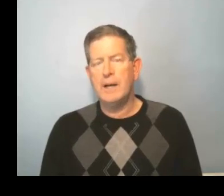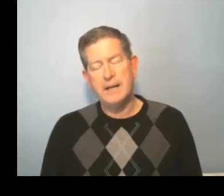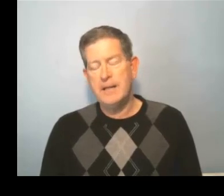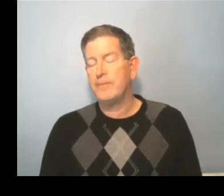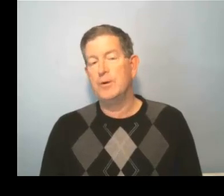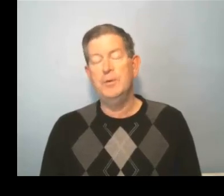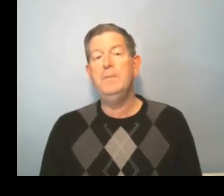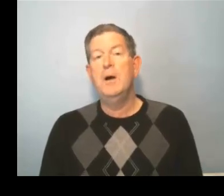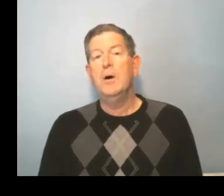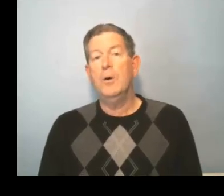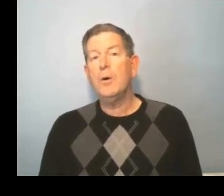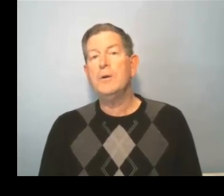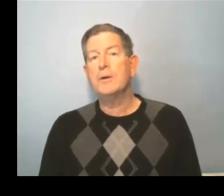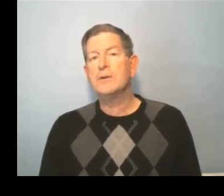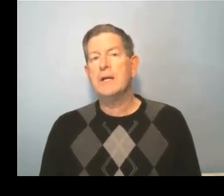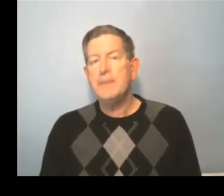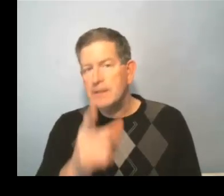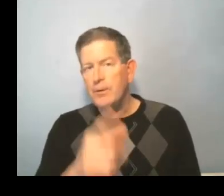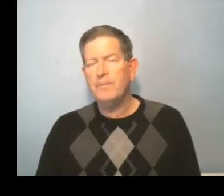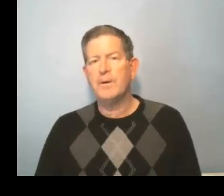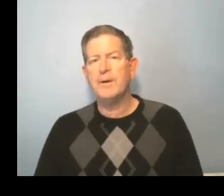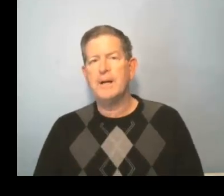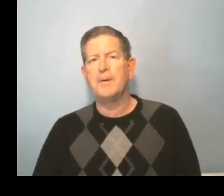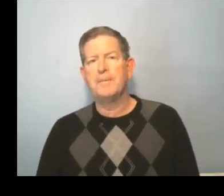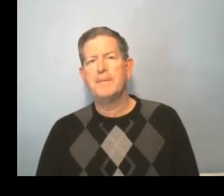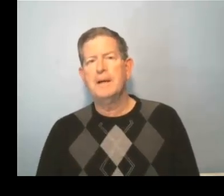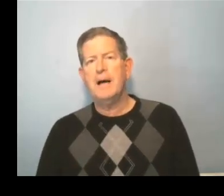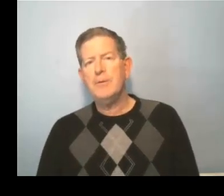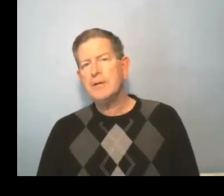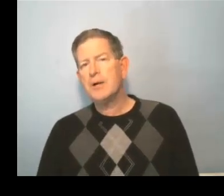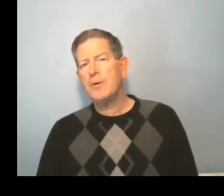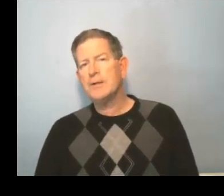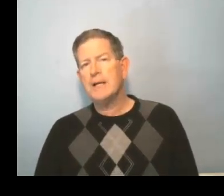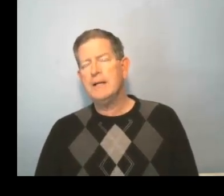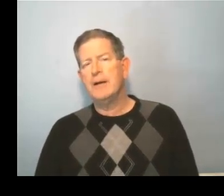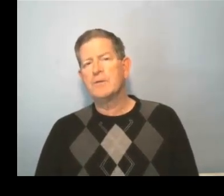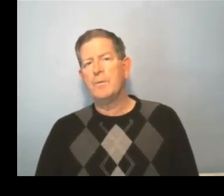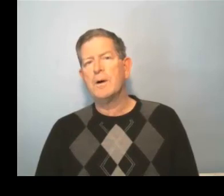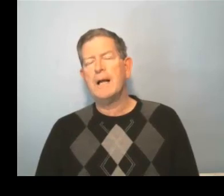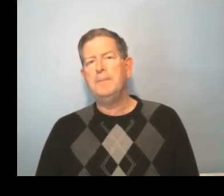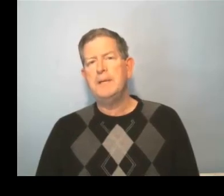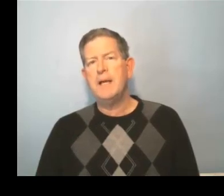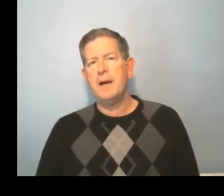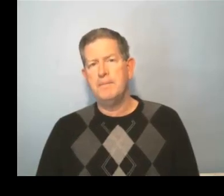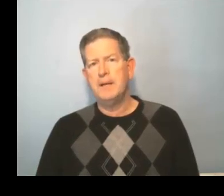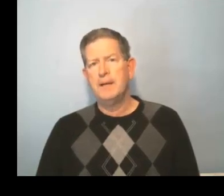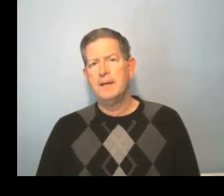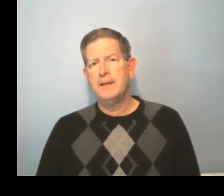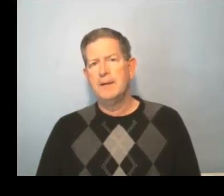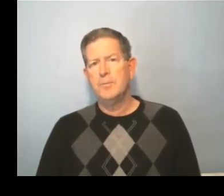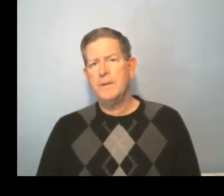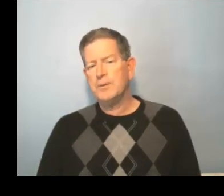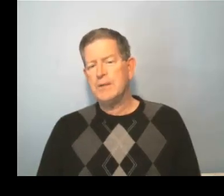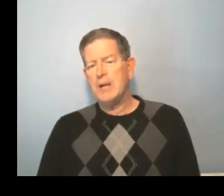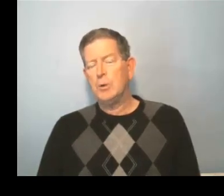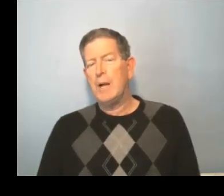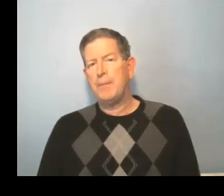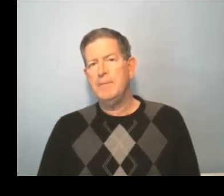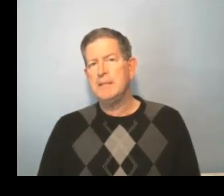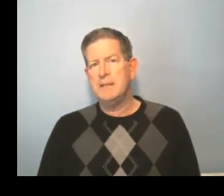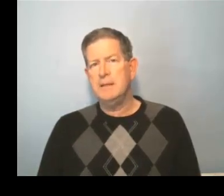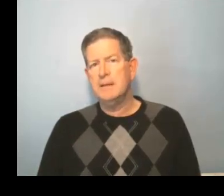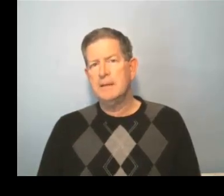It's 4 o'clock in the afternoon. Or you can say, let me see if you can figure it out. How would you get across the idea it's 4 o'clock p.m. without